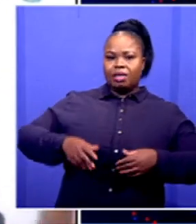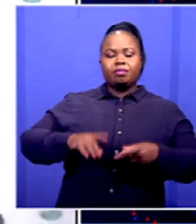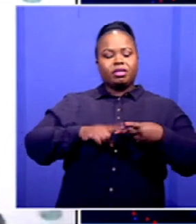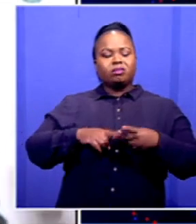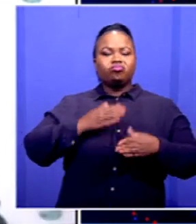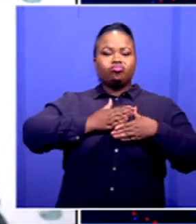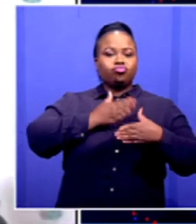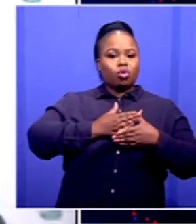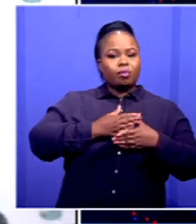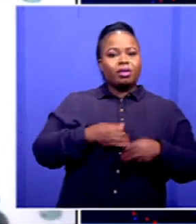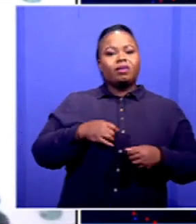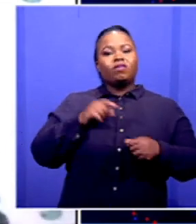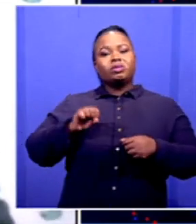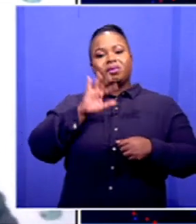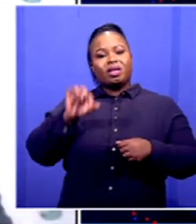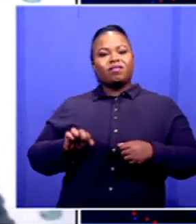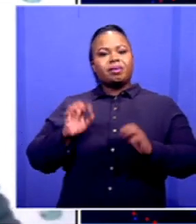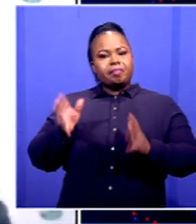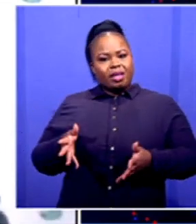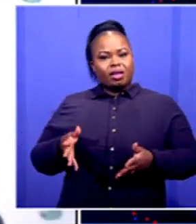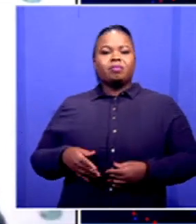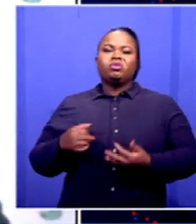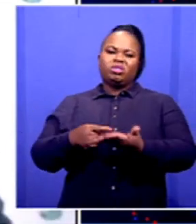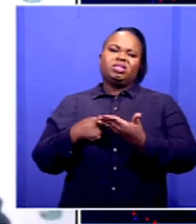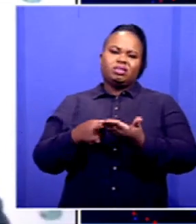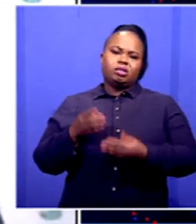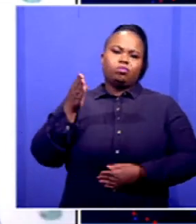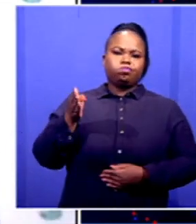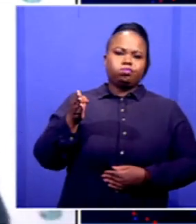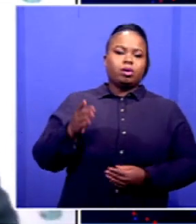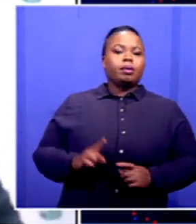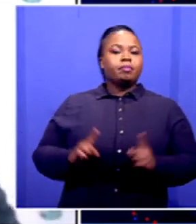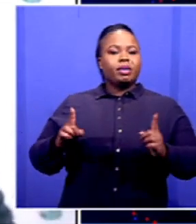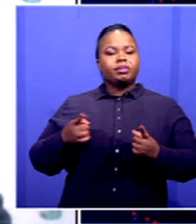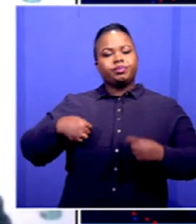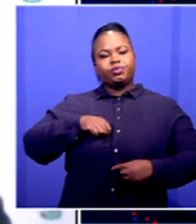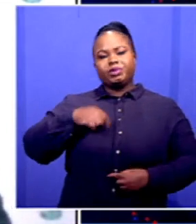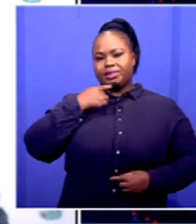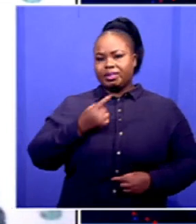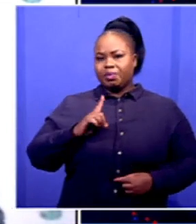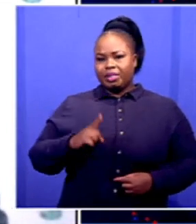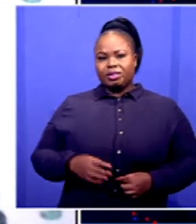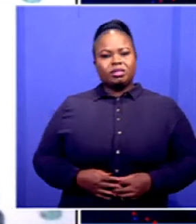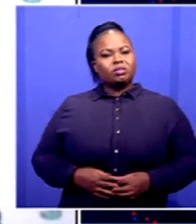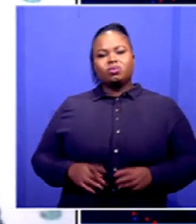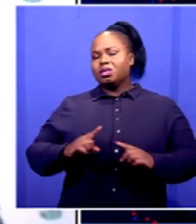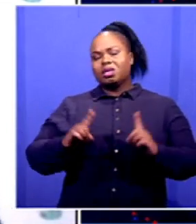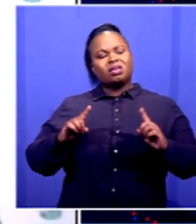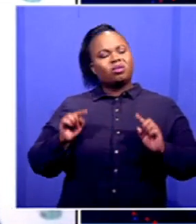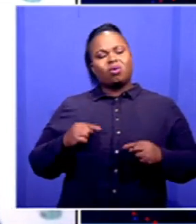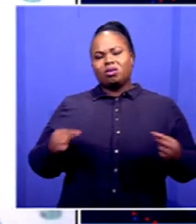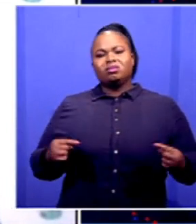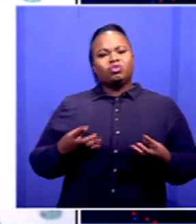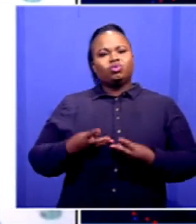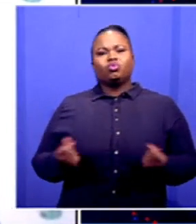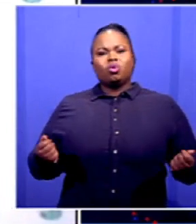of jobs are only meant for South Africans. That discussion is in there, but all what we are saying is that we will never resolve these